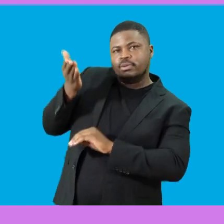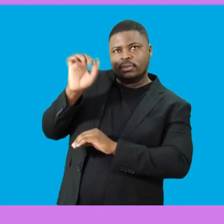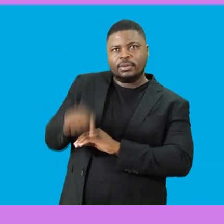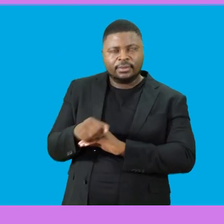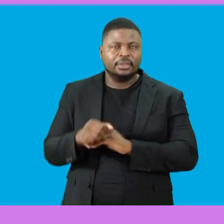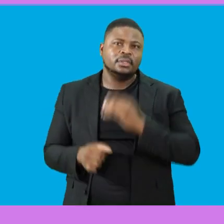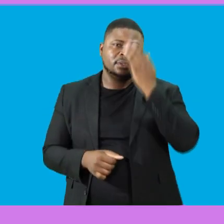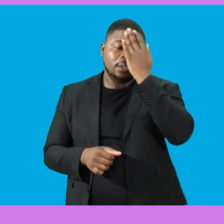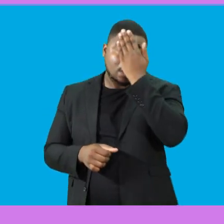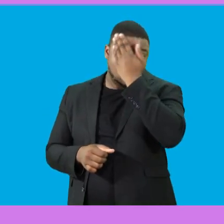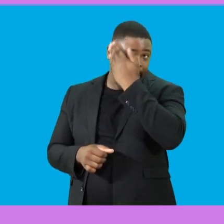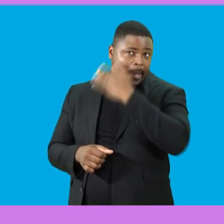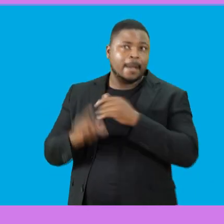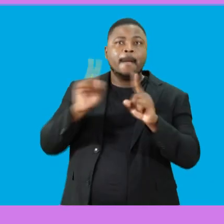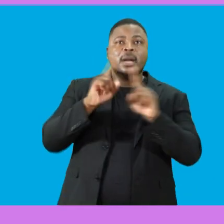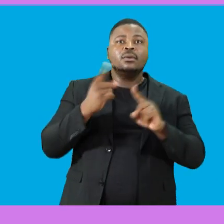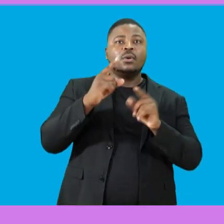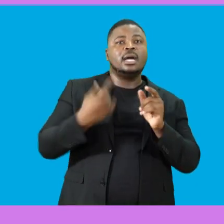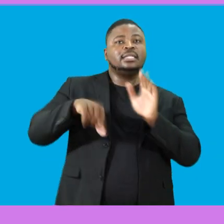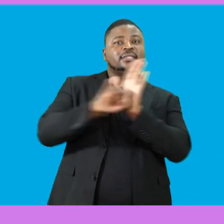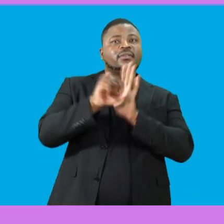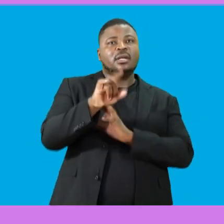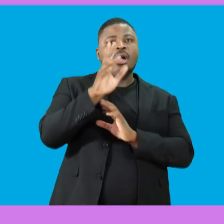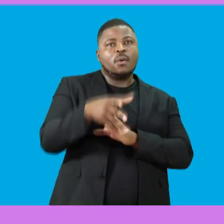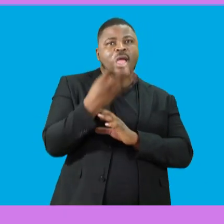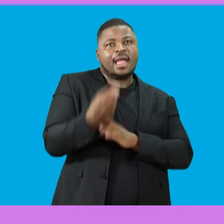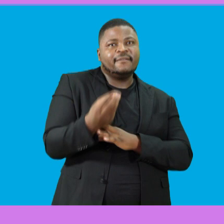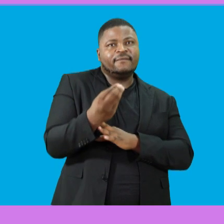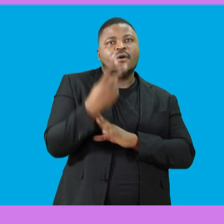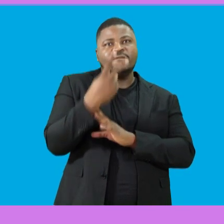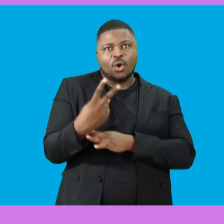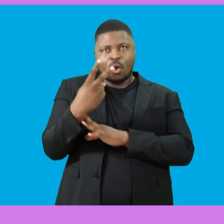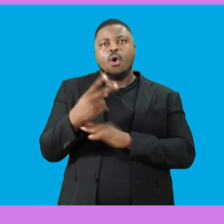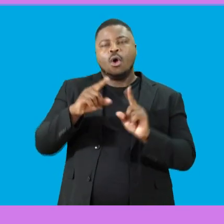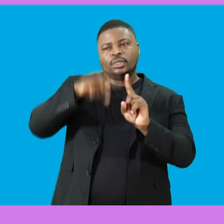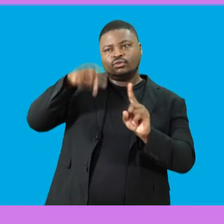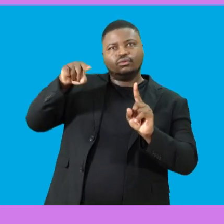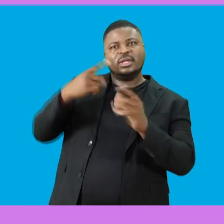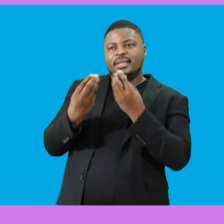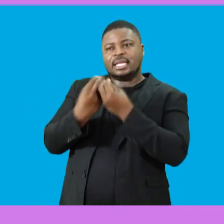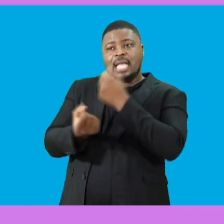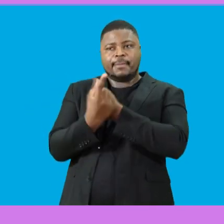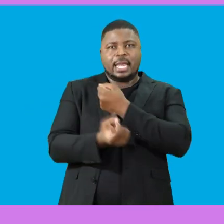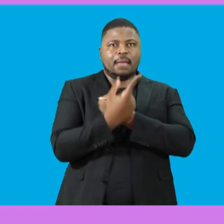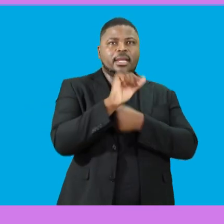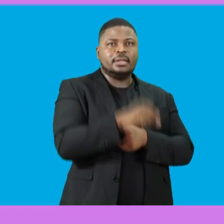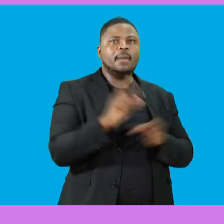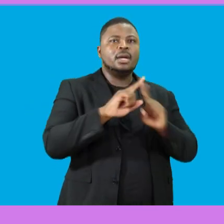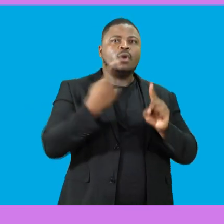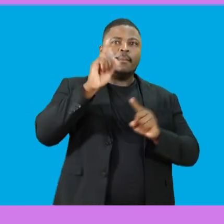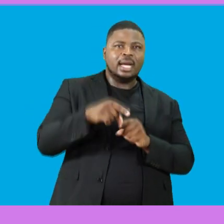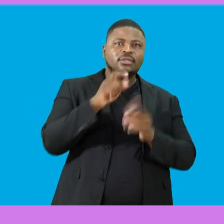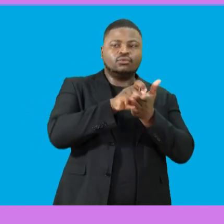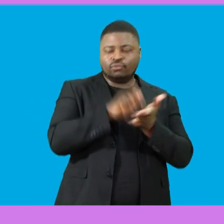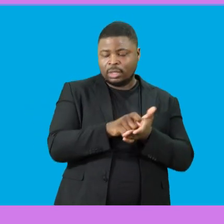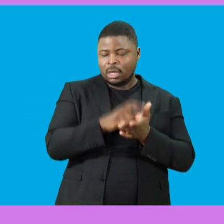So seemingly that we've already identified that we're going to have 4 trends. So this is going to be trend number 1, number 2, number 3, and 4. Then